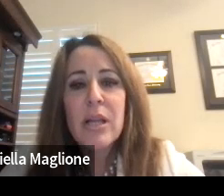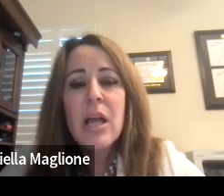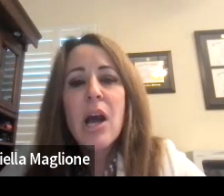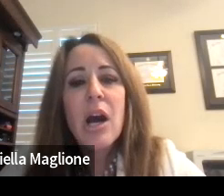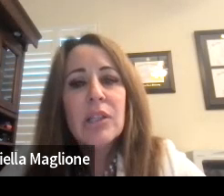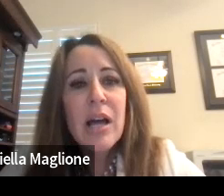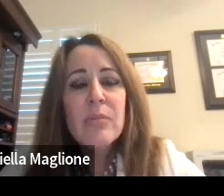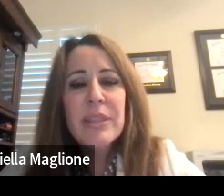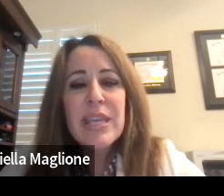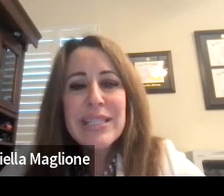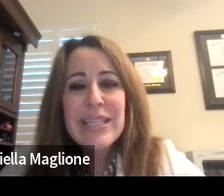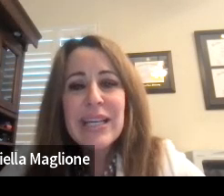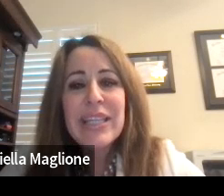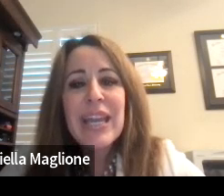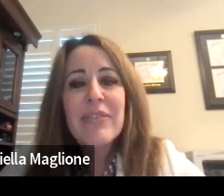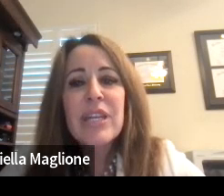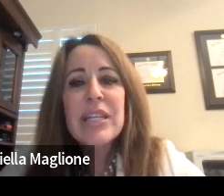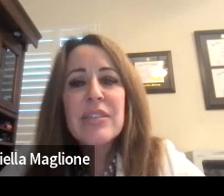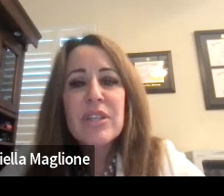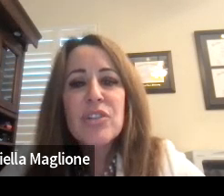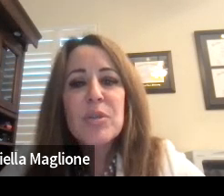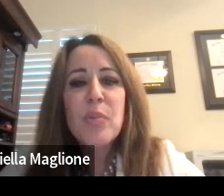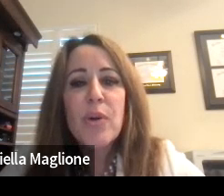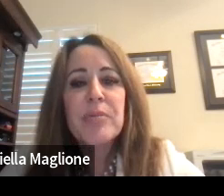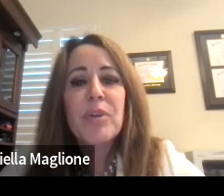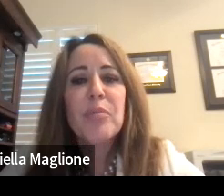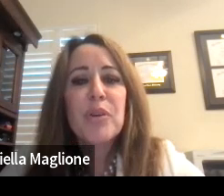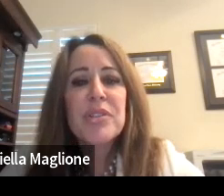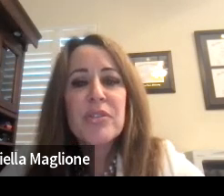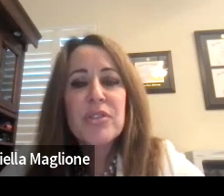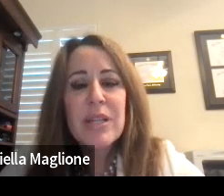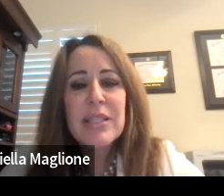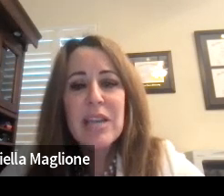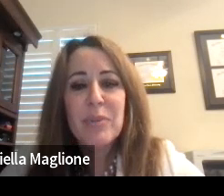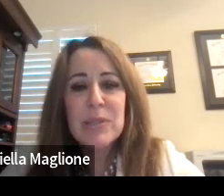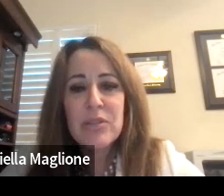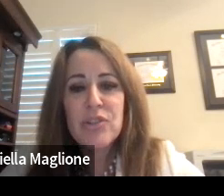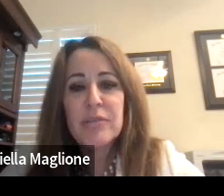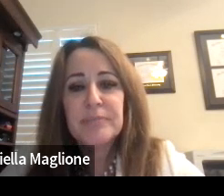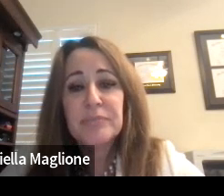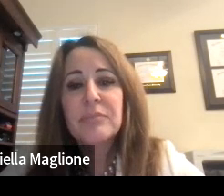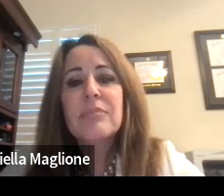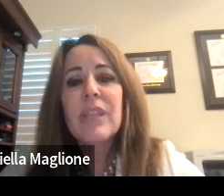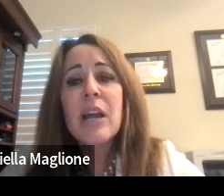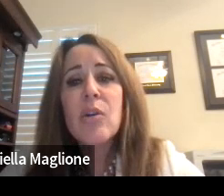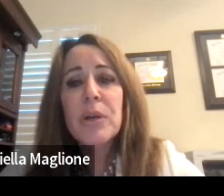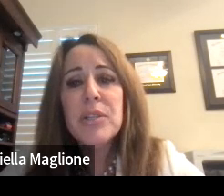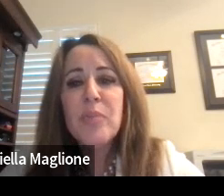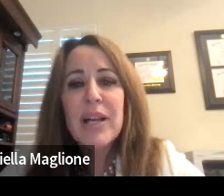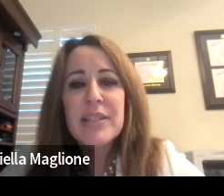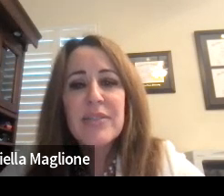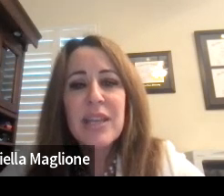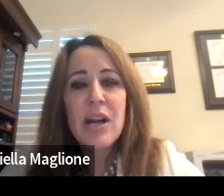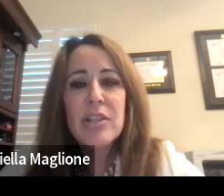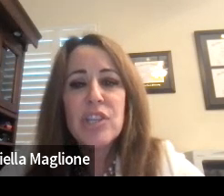whole, along with the idea that every individual is born with personal strengths and potential. Now, according